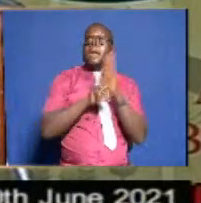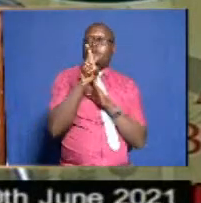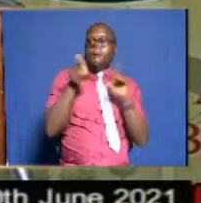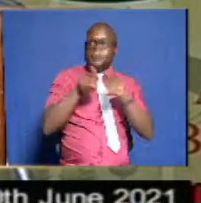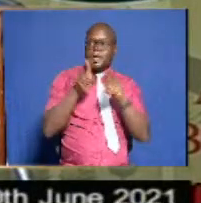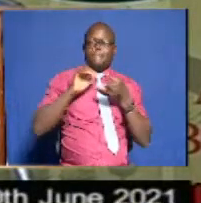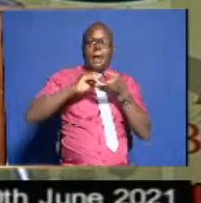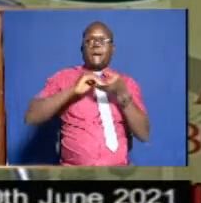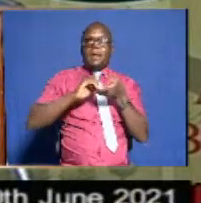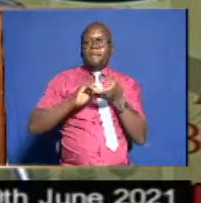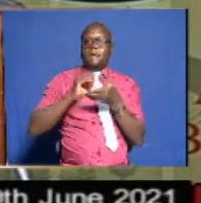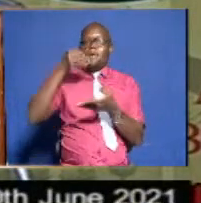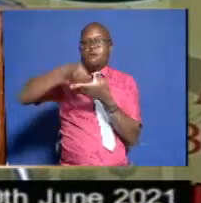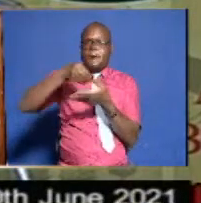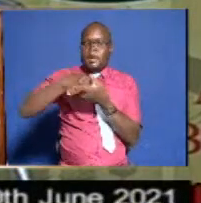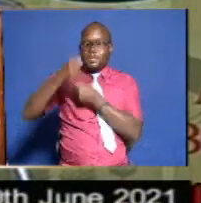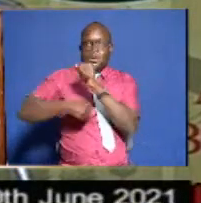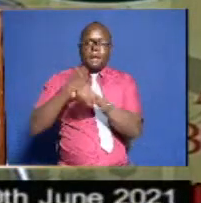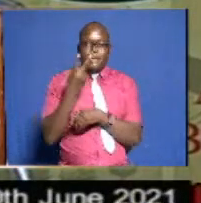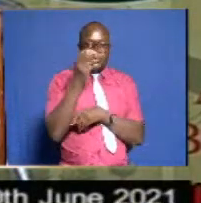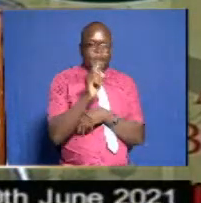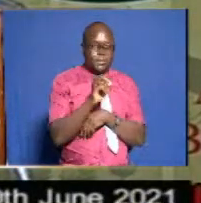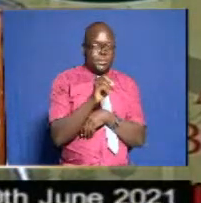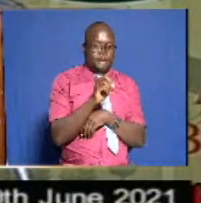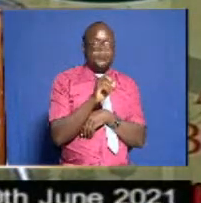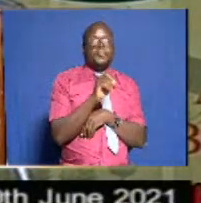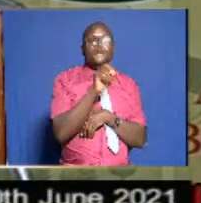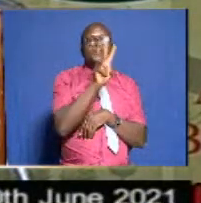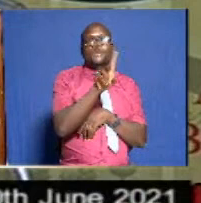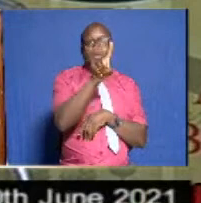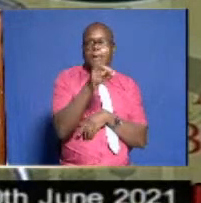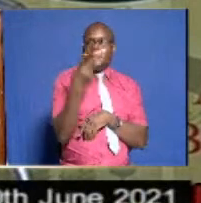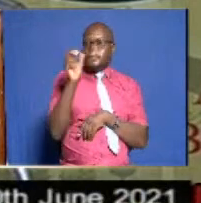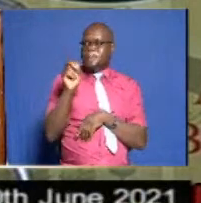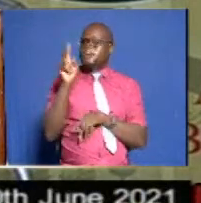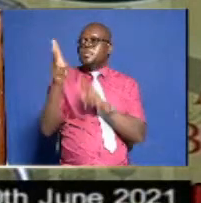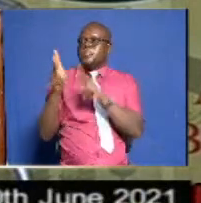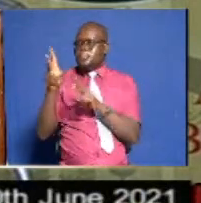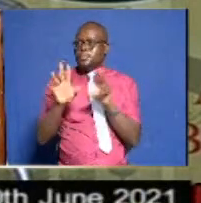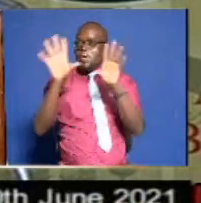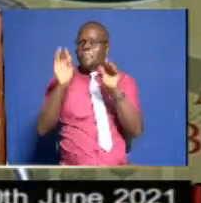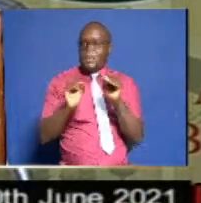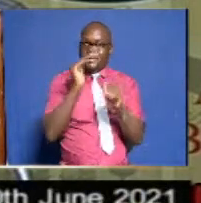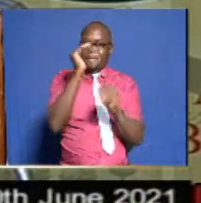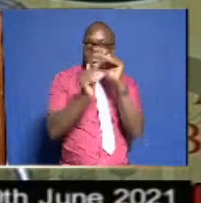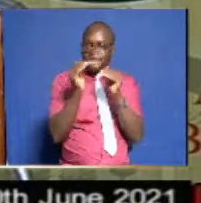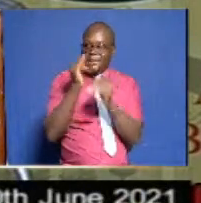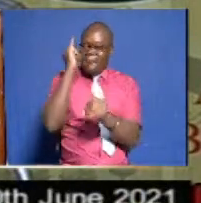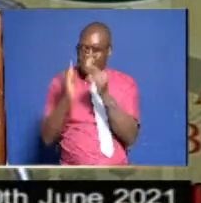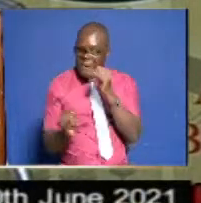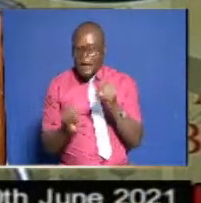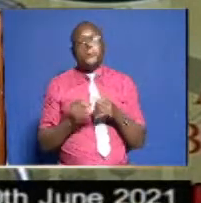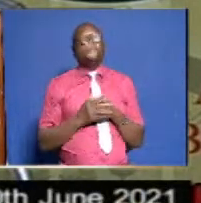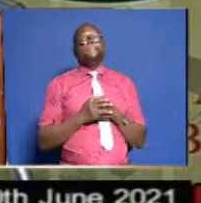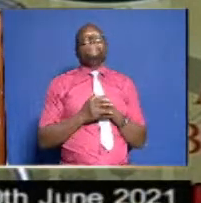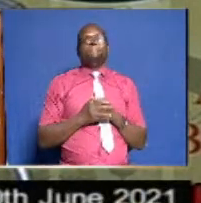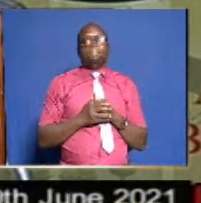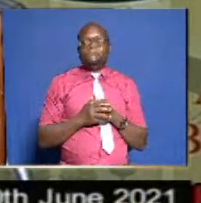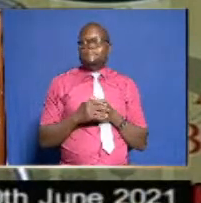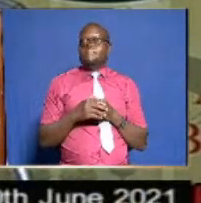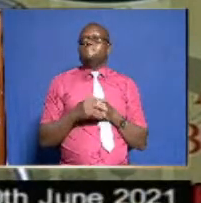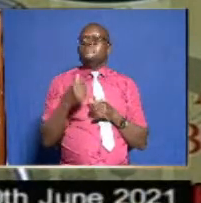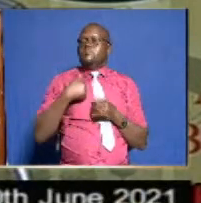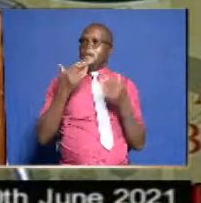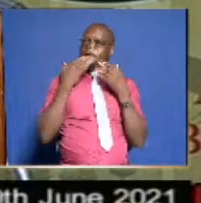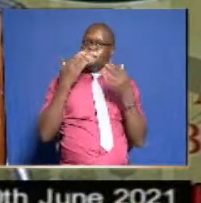as engagement on the financial year 2021 and 2022 budget process. Lastly, Mr. Speaker, I remain